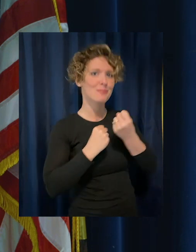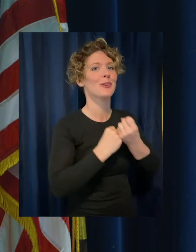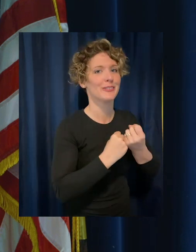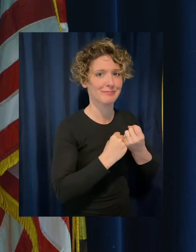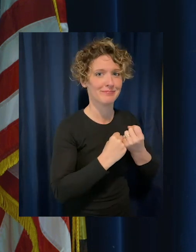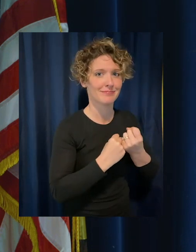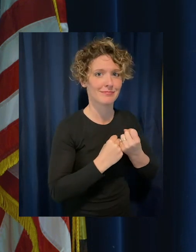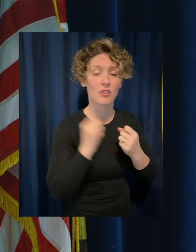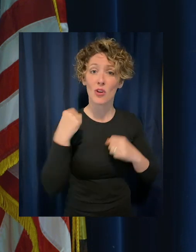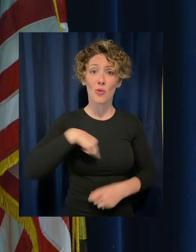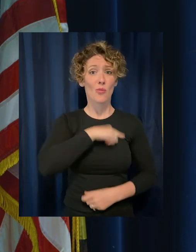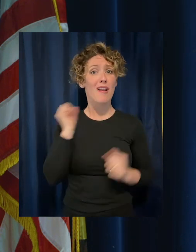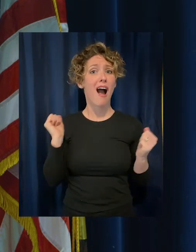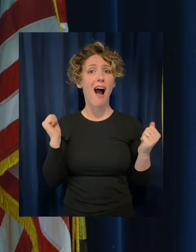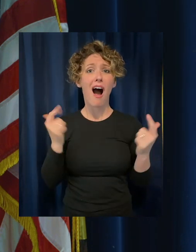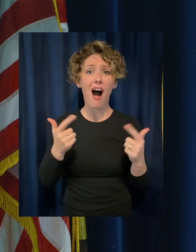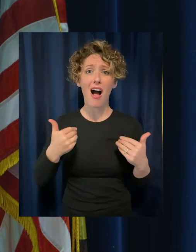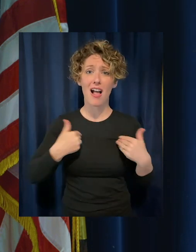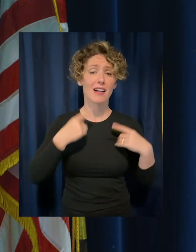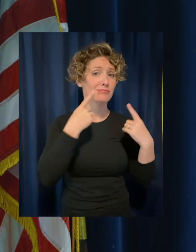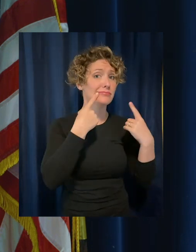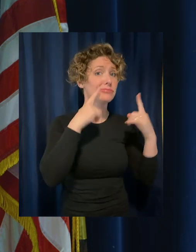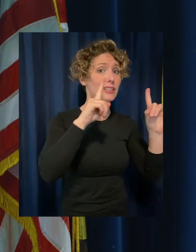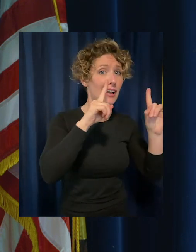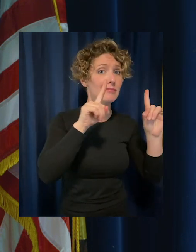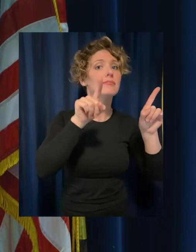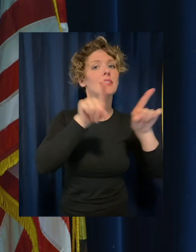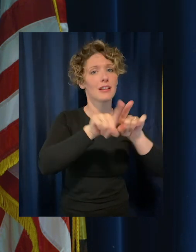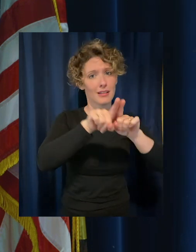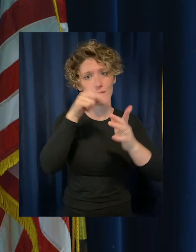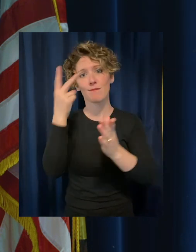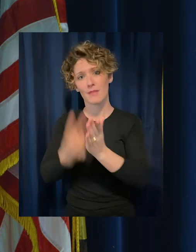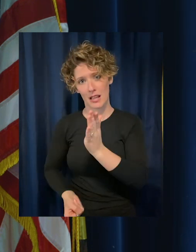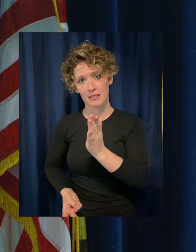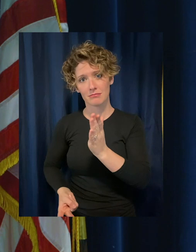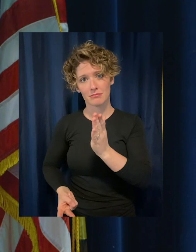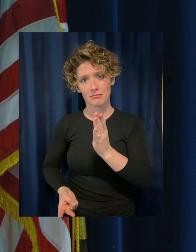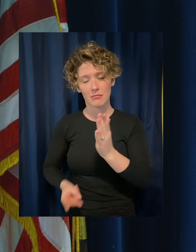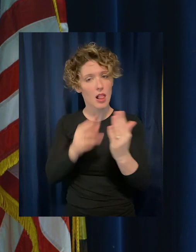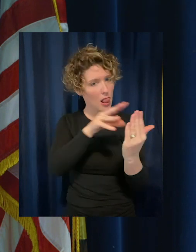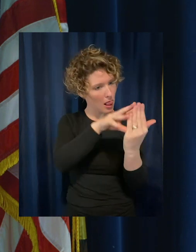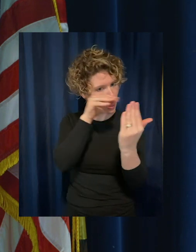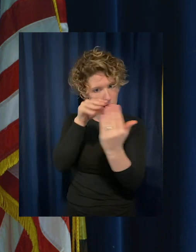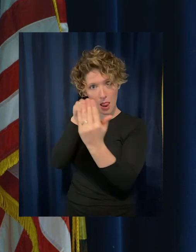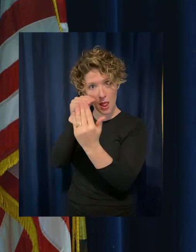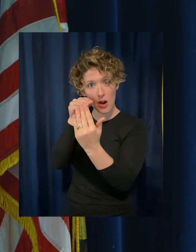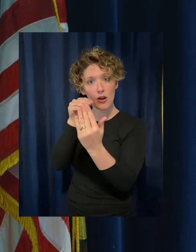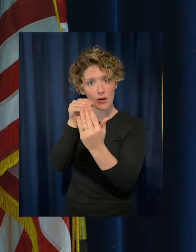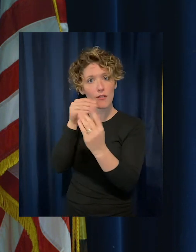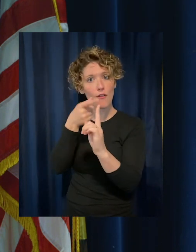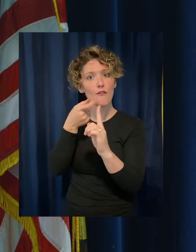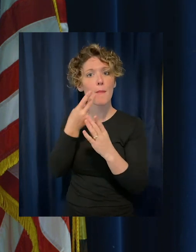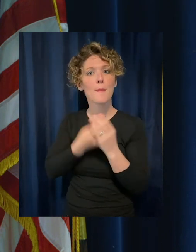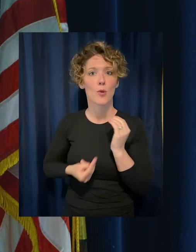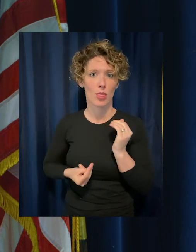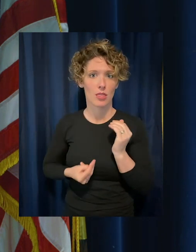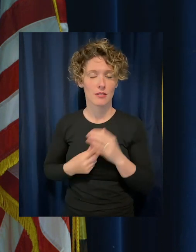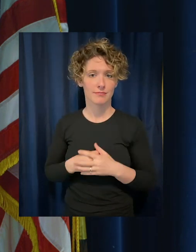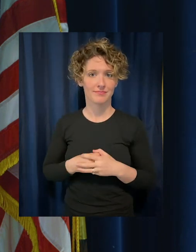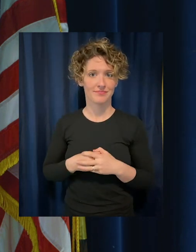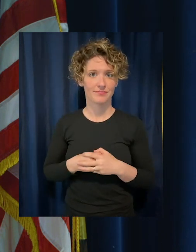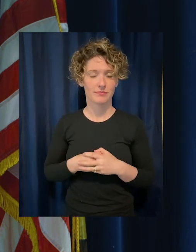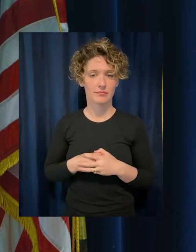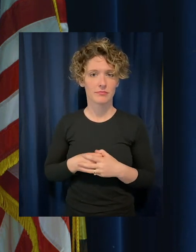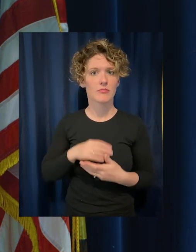Learn from both. And constantly work on your character and integrity. You always want your family to